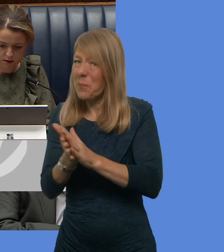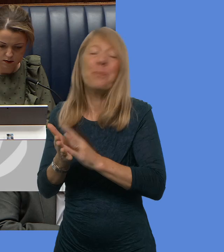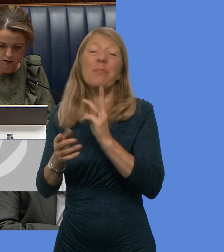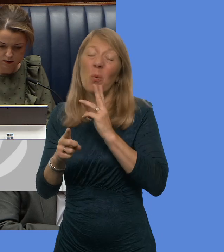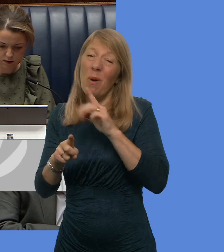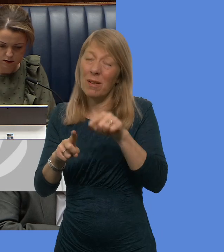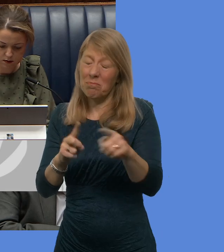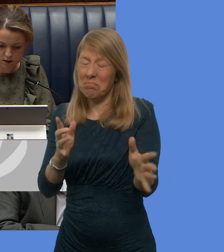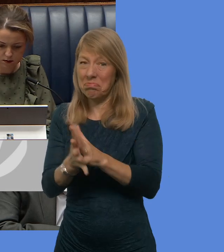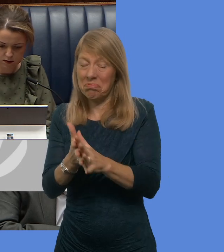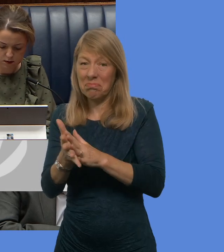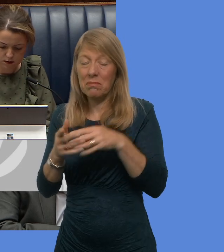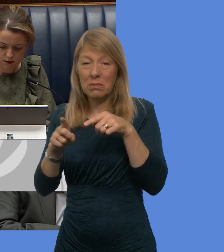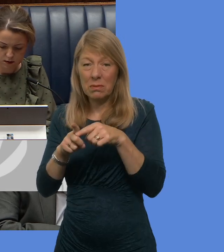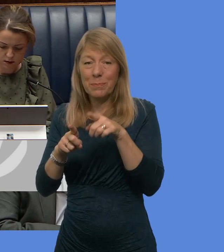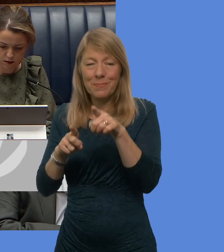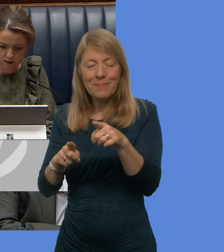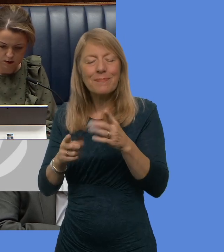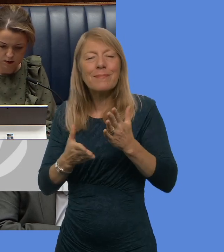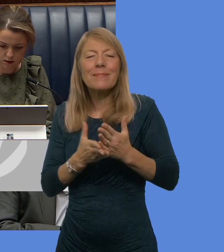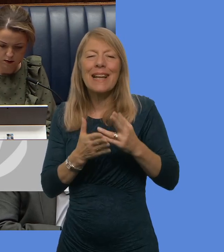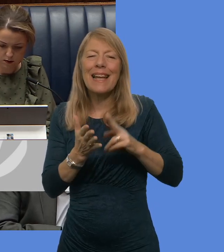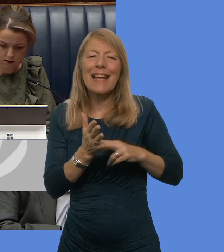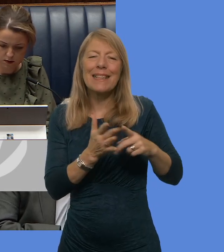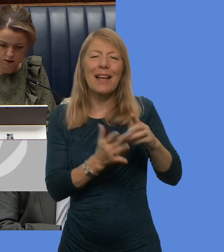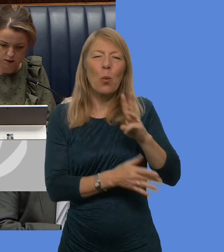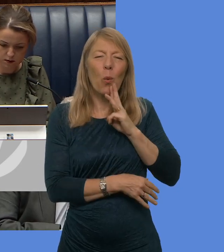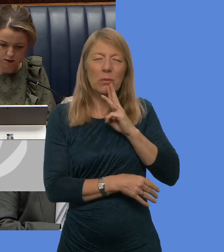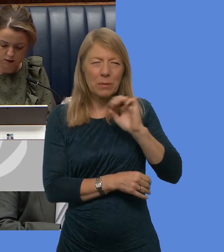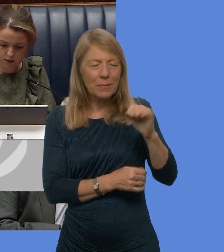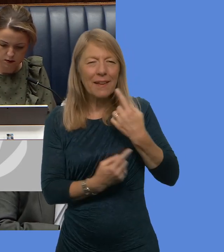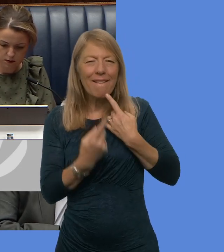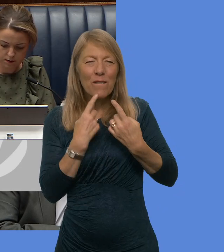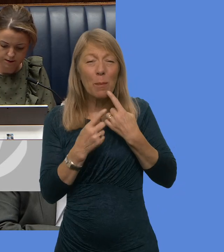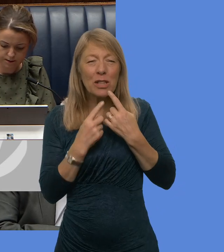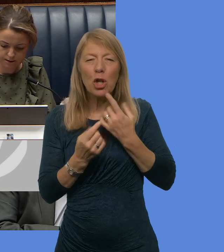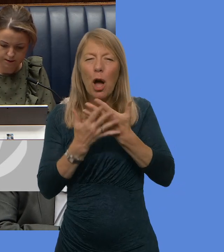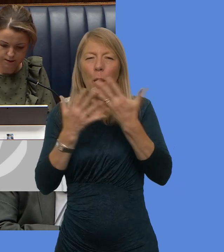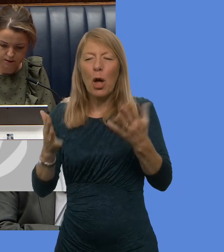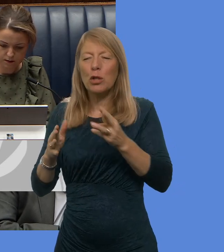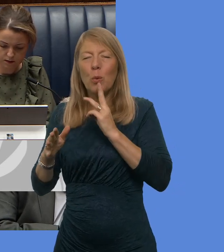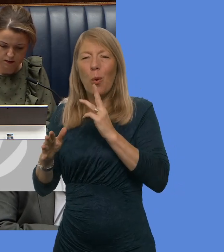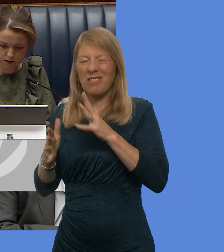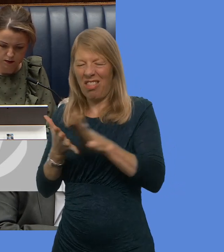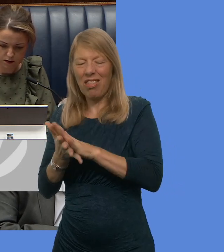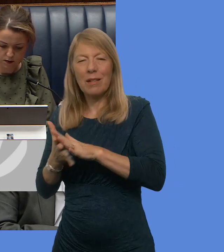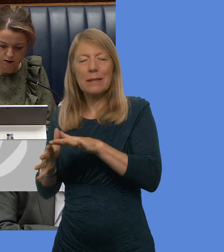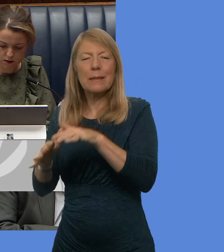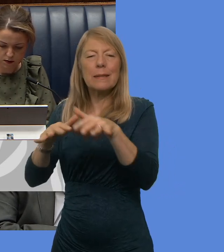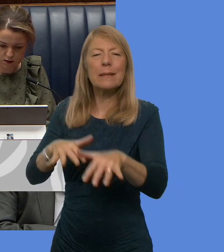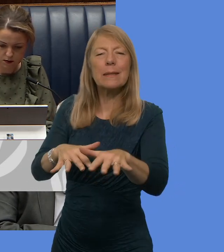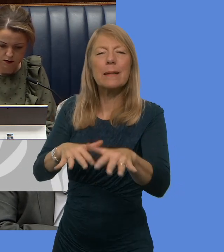website. From information provided by NI Water on predicted spills into Belfast Lough, this equates to